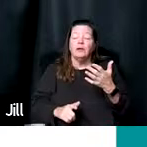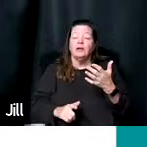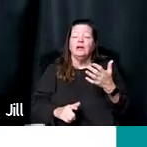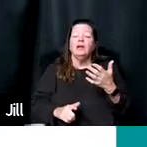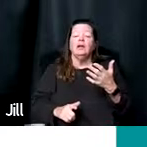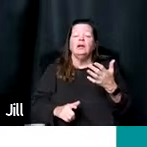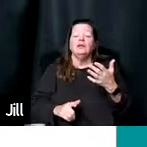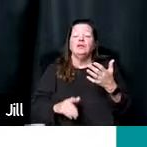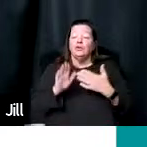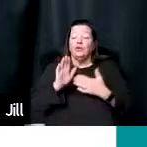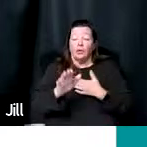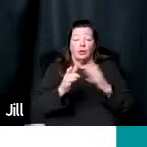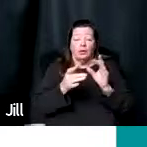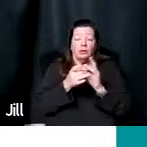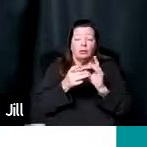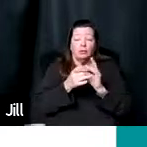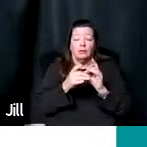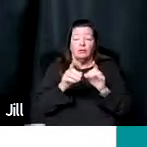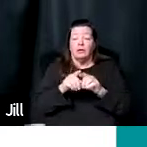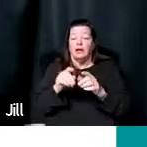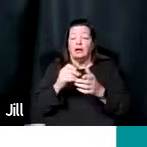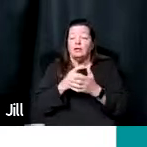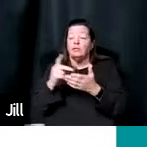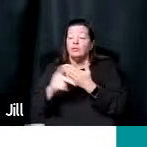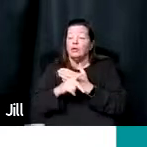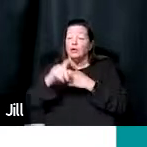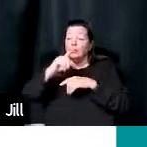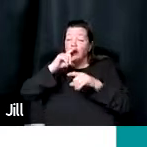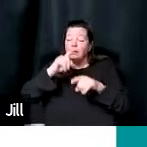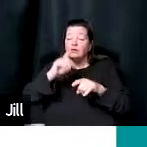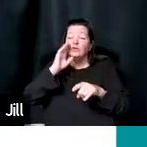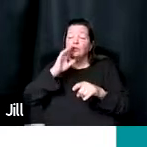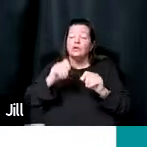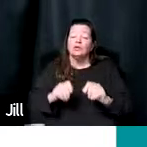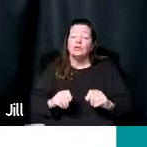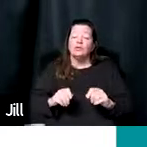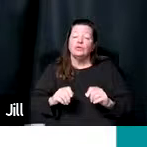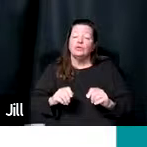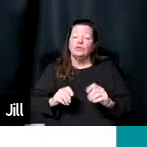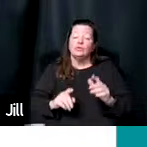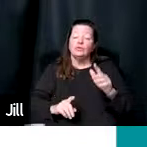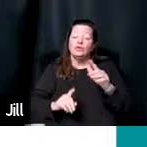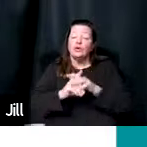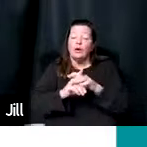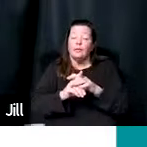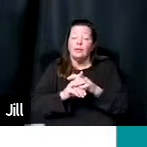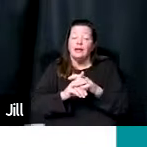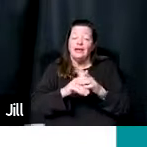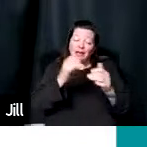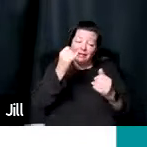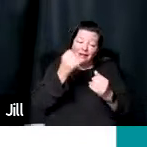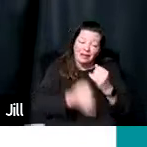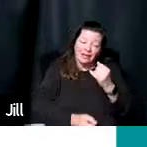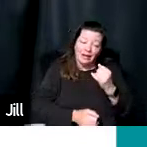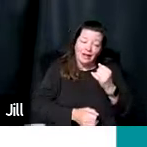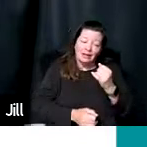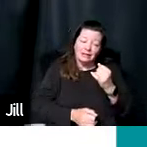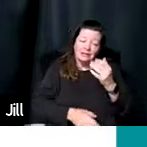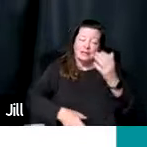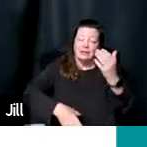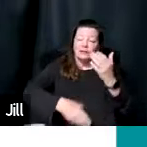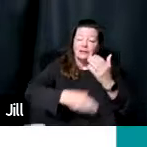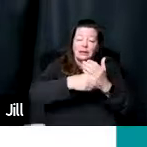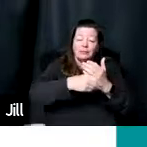comments and the program's answers will appear in that final supplemental document to